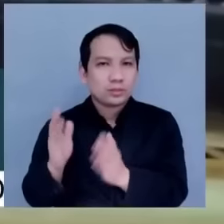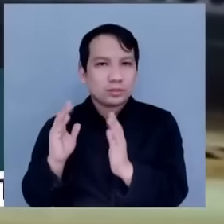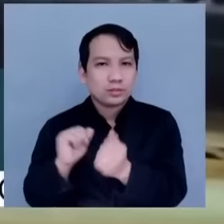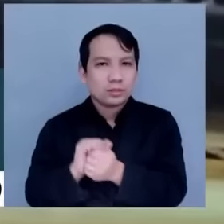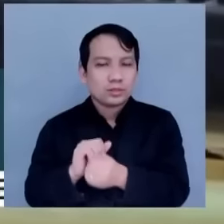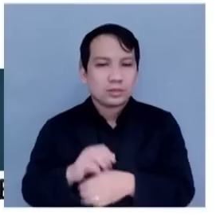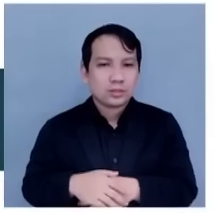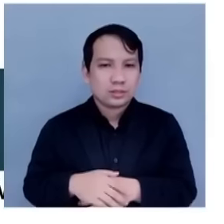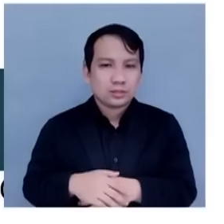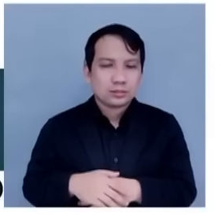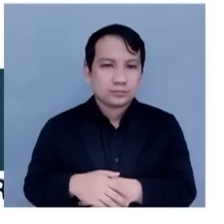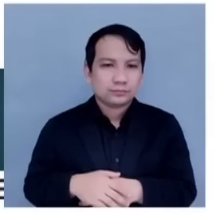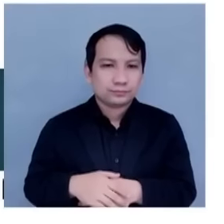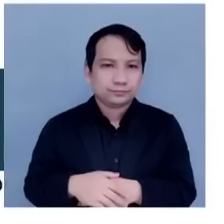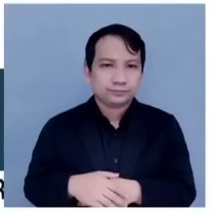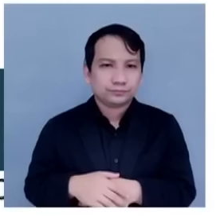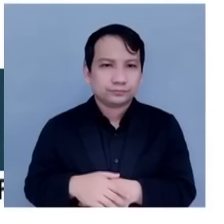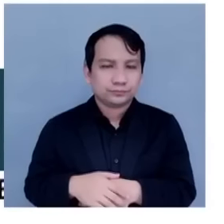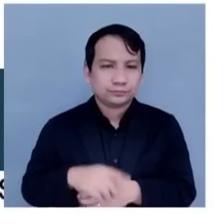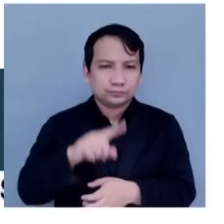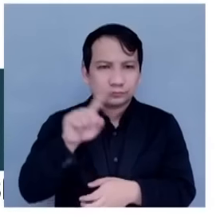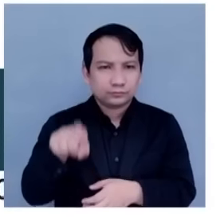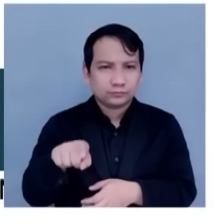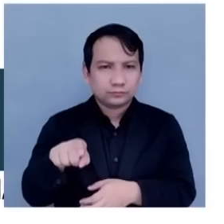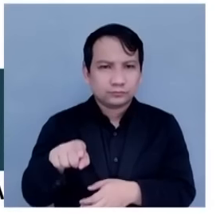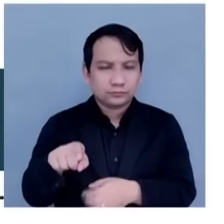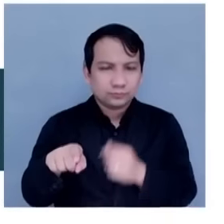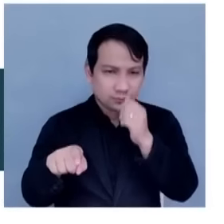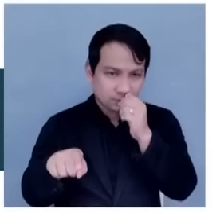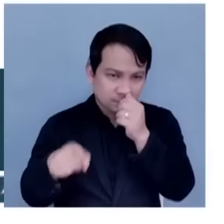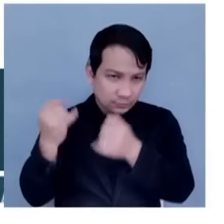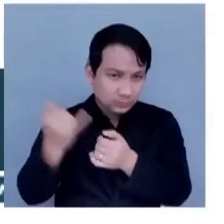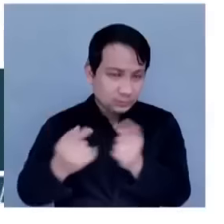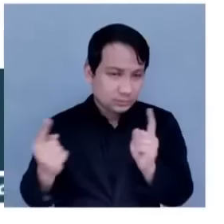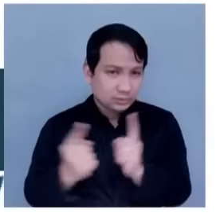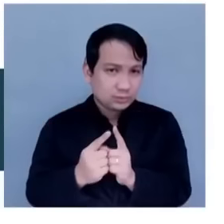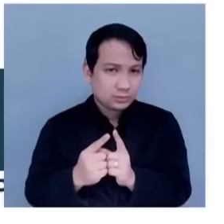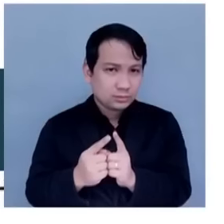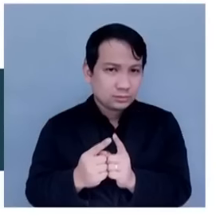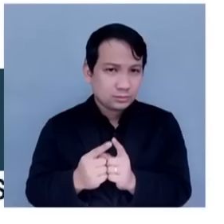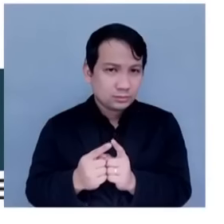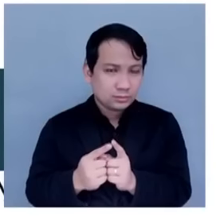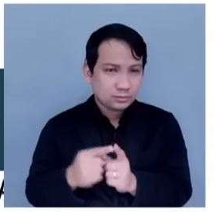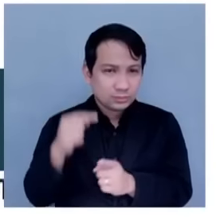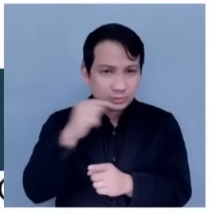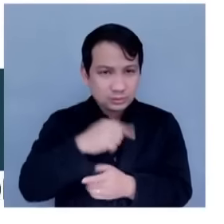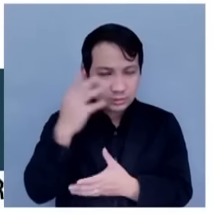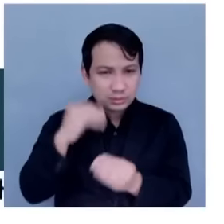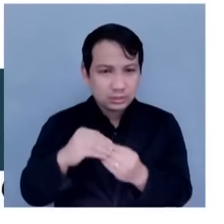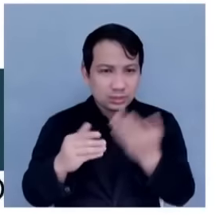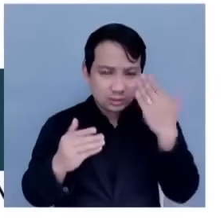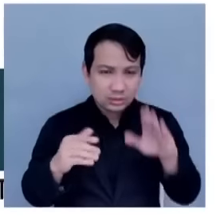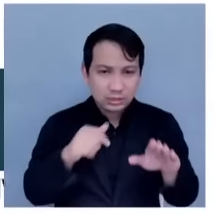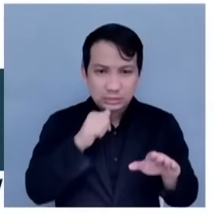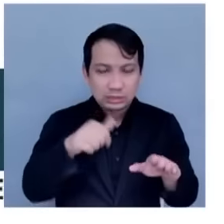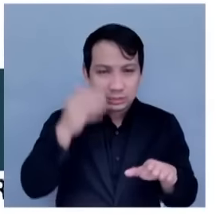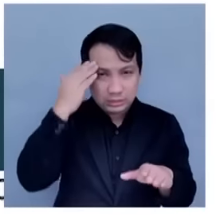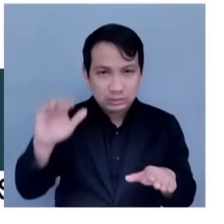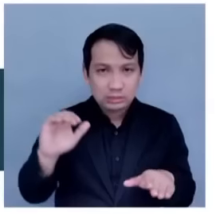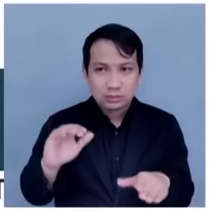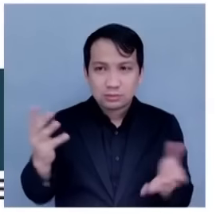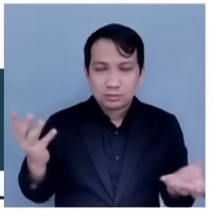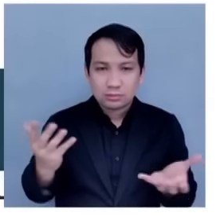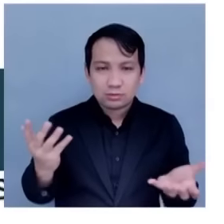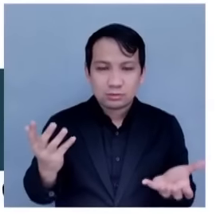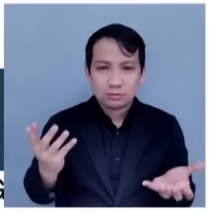Attorney David, I'm really going to have to ask you this question. The last time we talked, did you lie to us when you said that you did not know where she